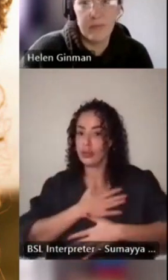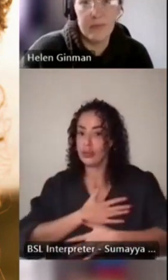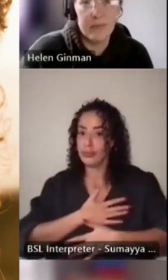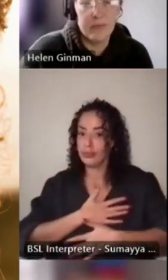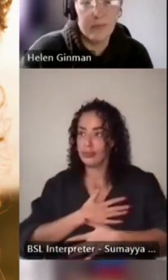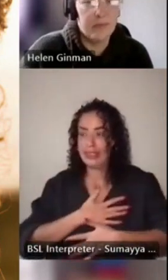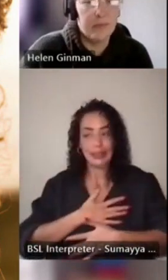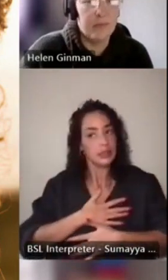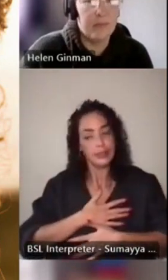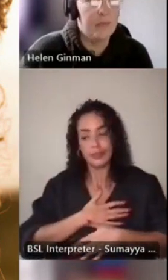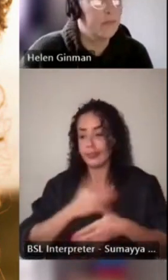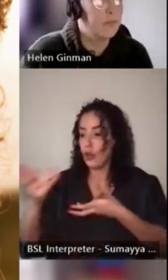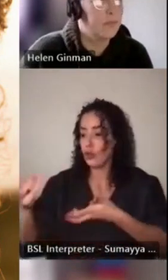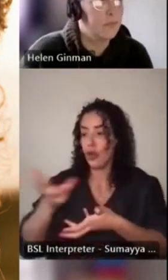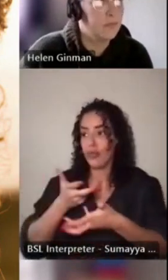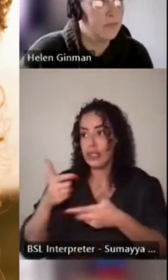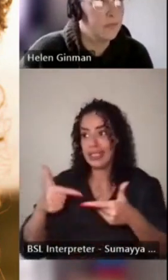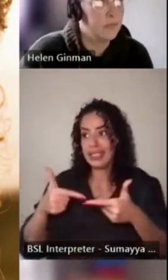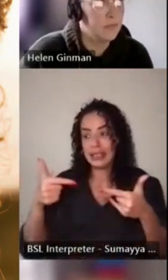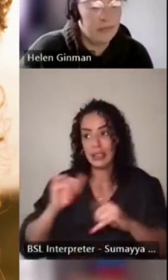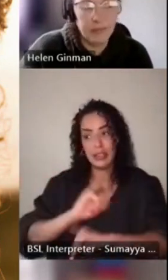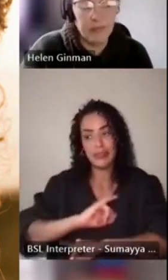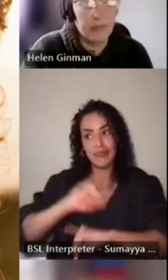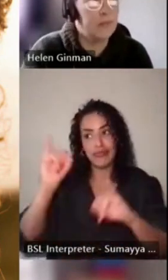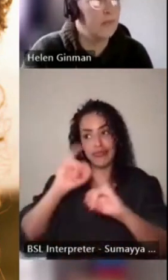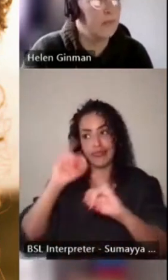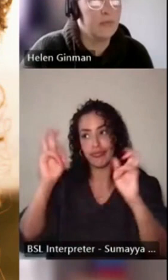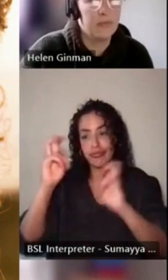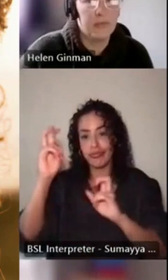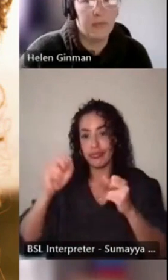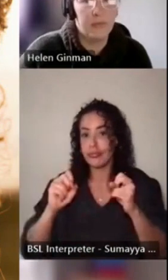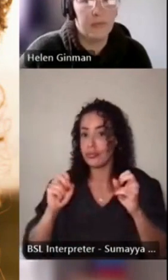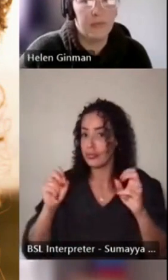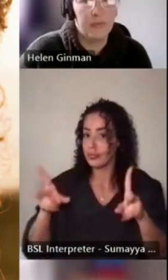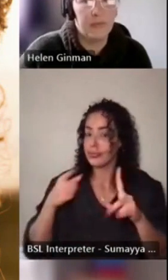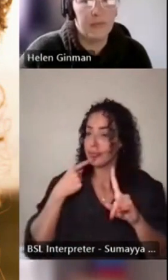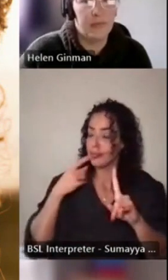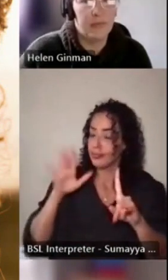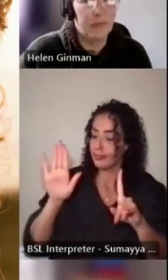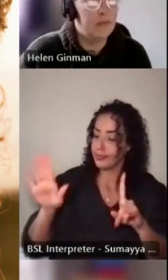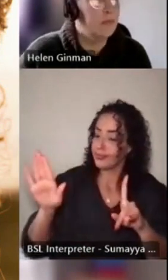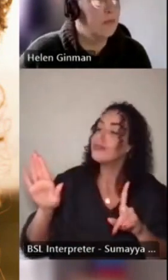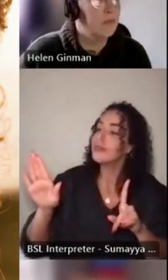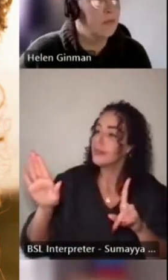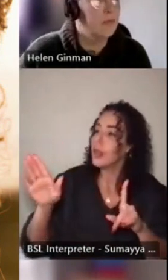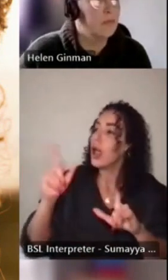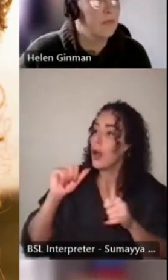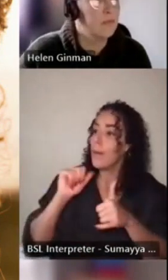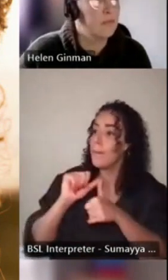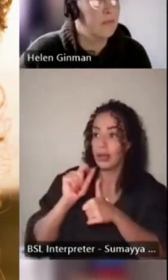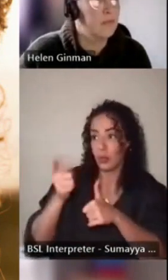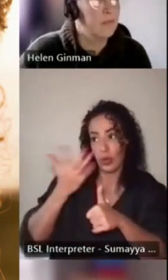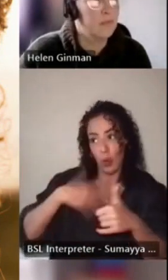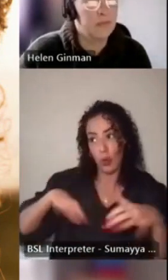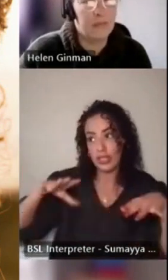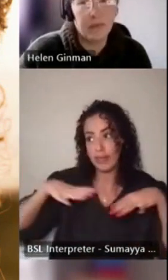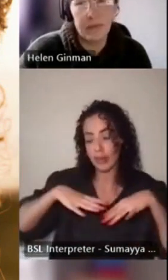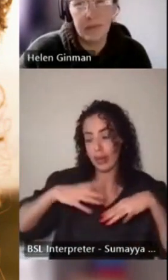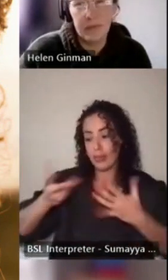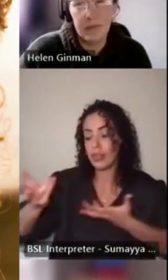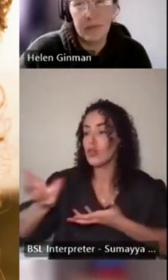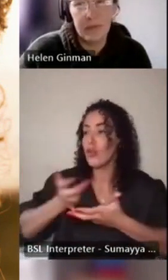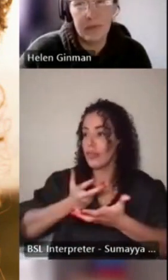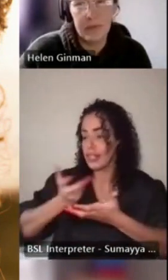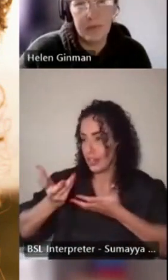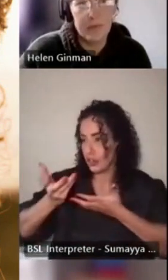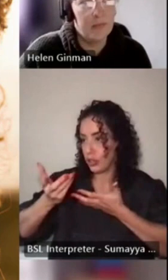conversation is getting too heated, then it's okay to ask the other person to have a break from the conversation and to return to it when you've both